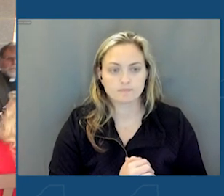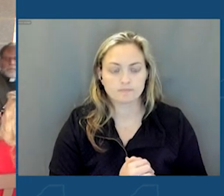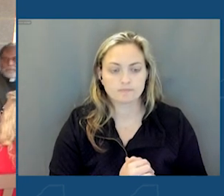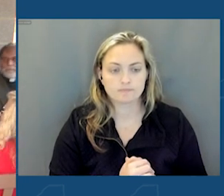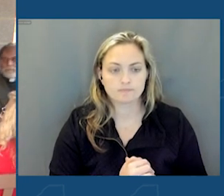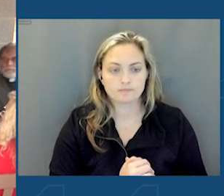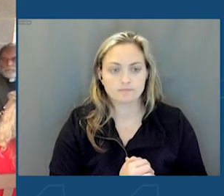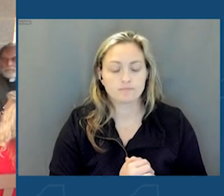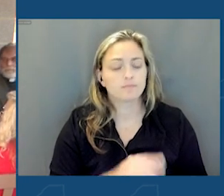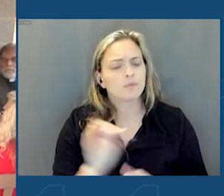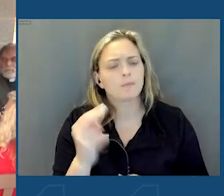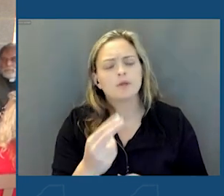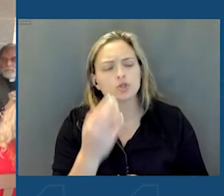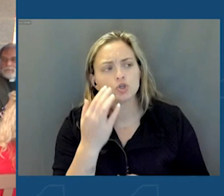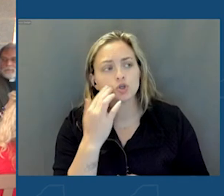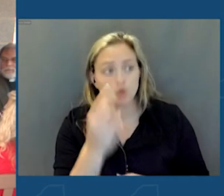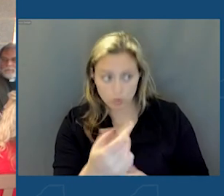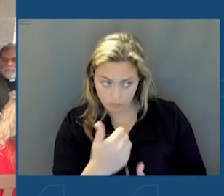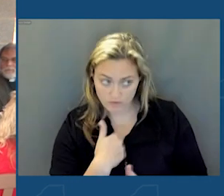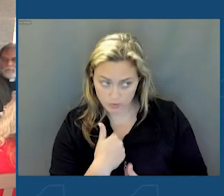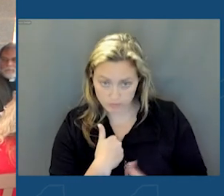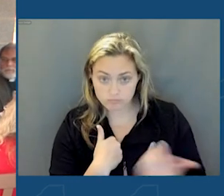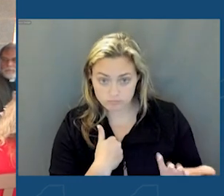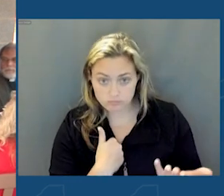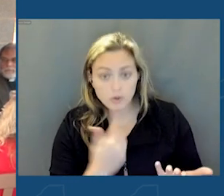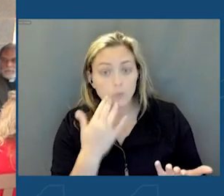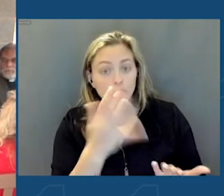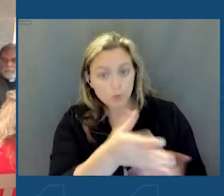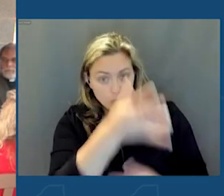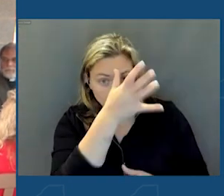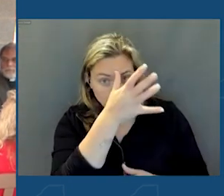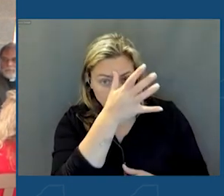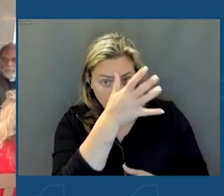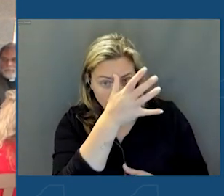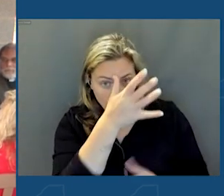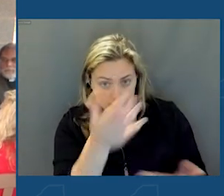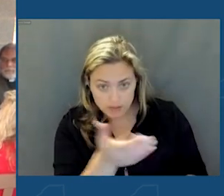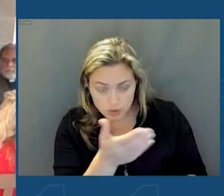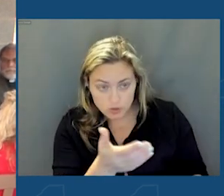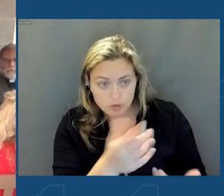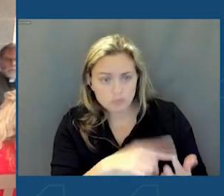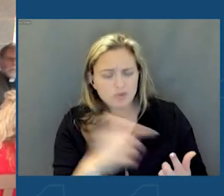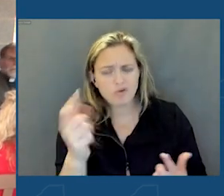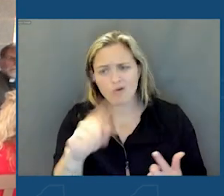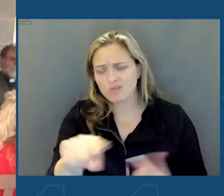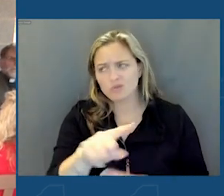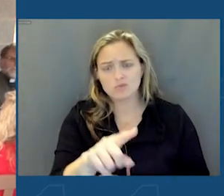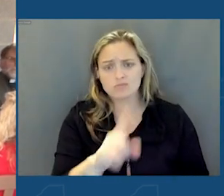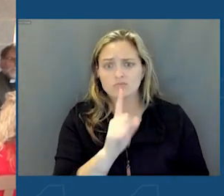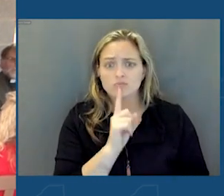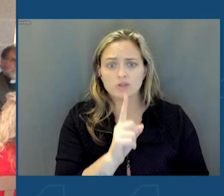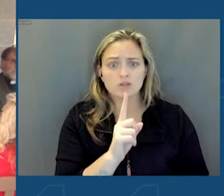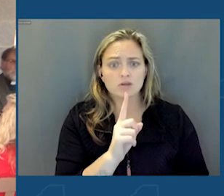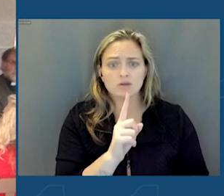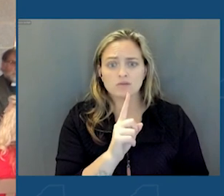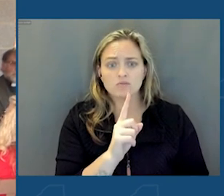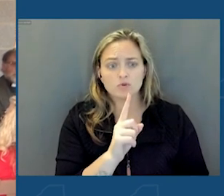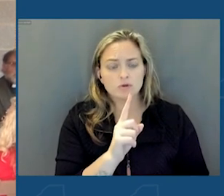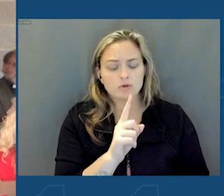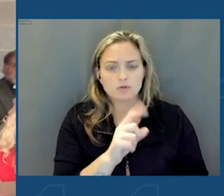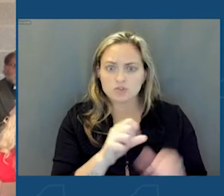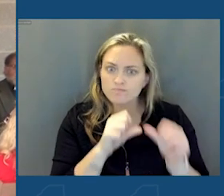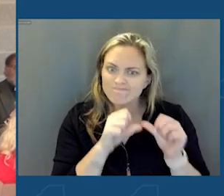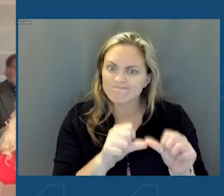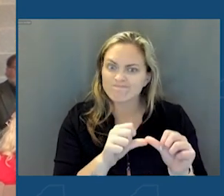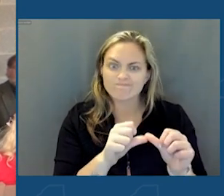And Mitch, you know you're a veteran, and we know that your dad in here, and to all of you, this is truly for putting your hand to the plow and pushing